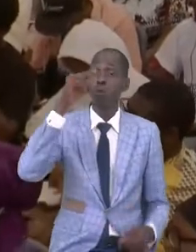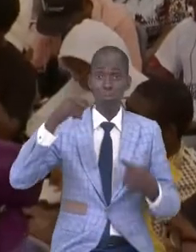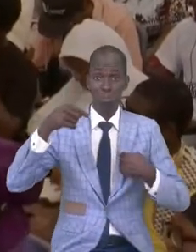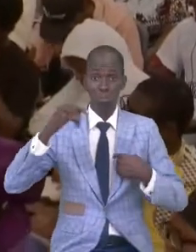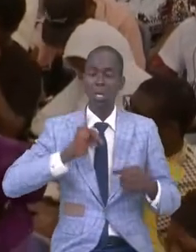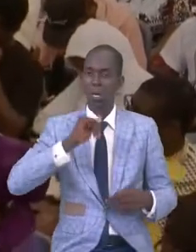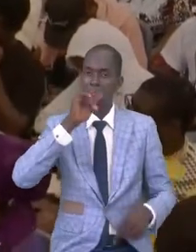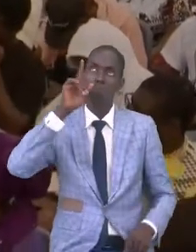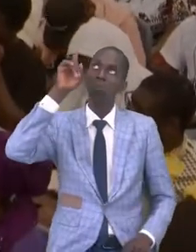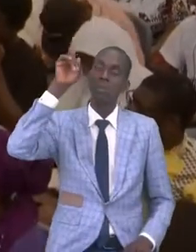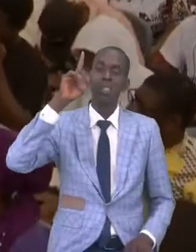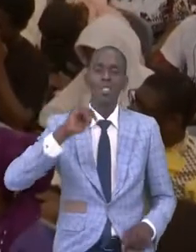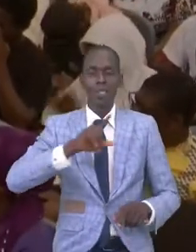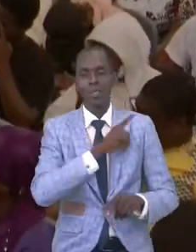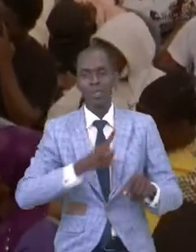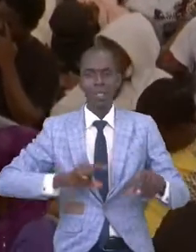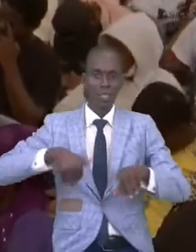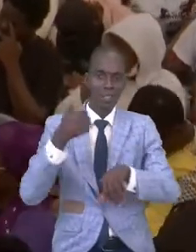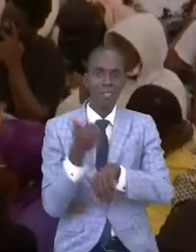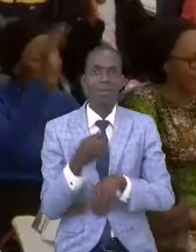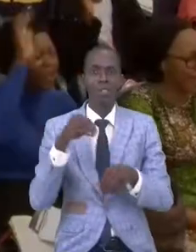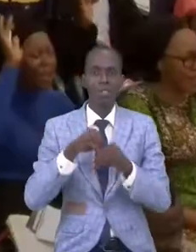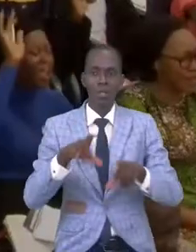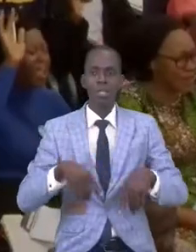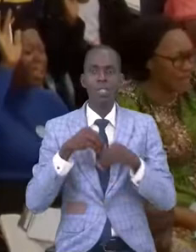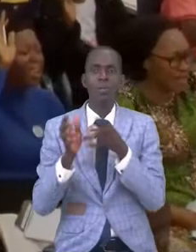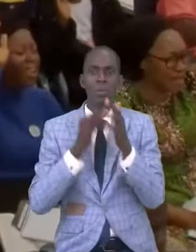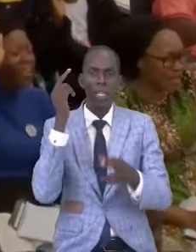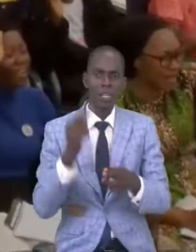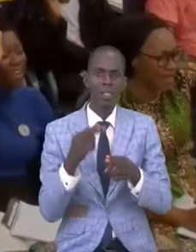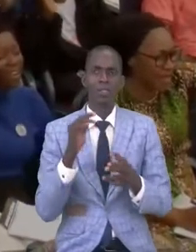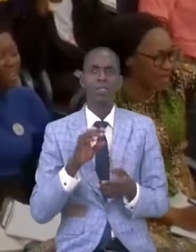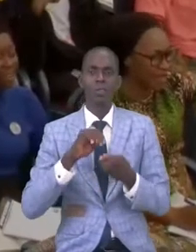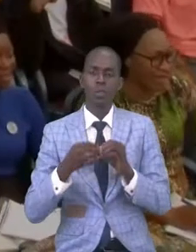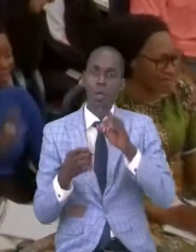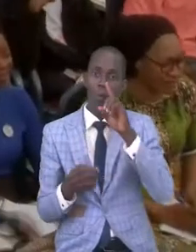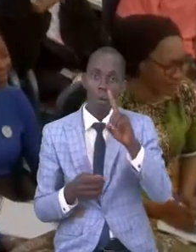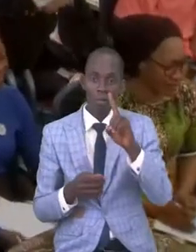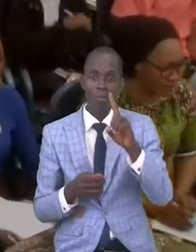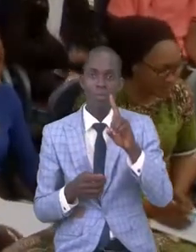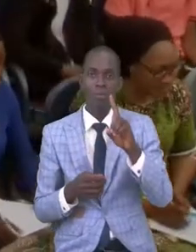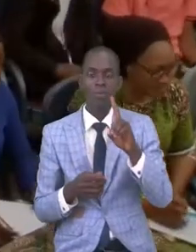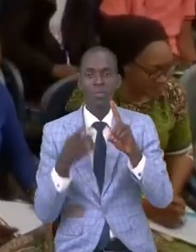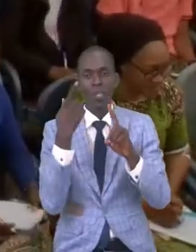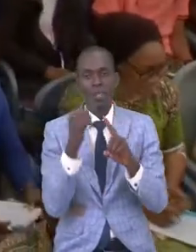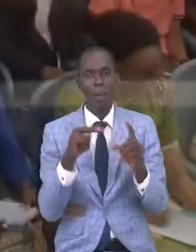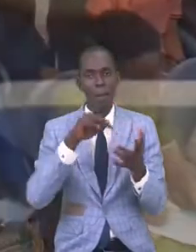The Lord confirm it in your life in Jesus' name. Number one, the